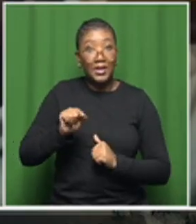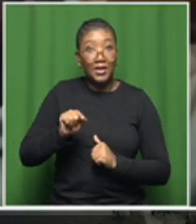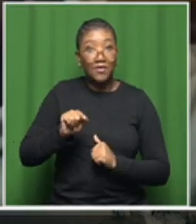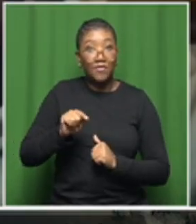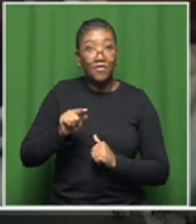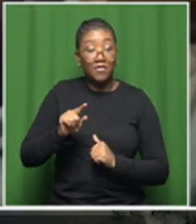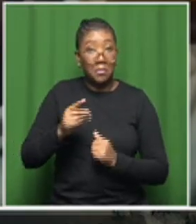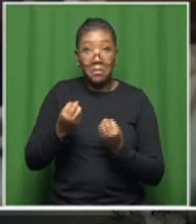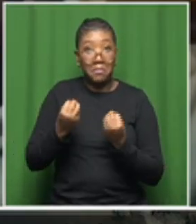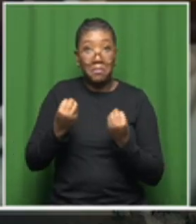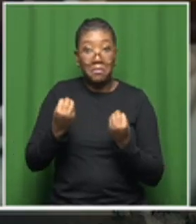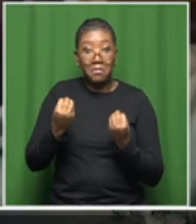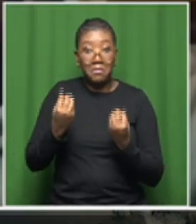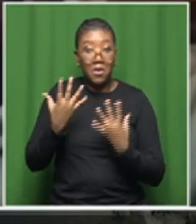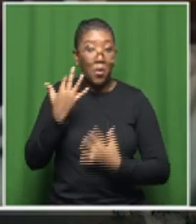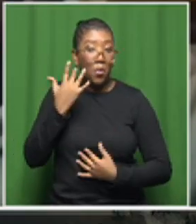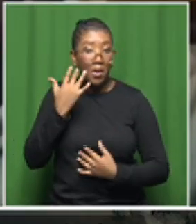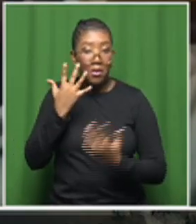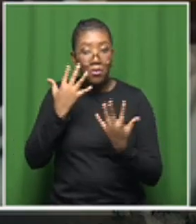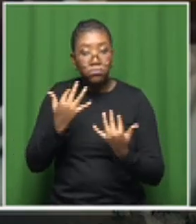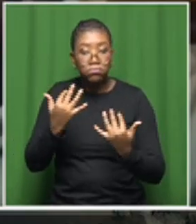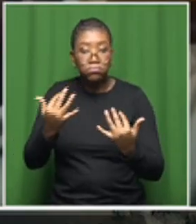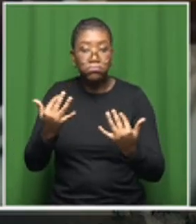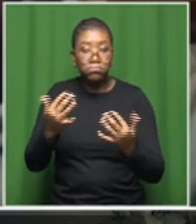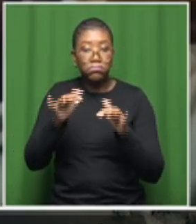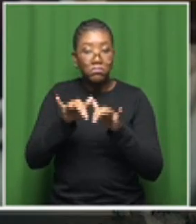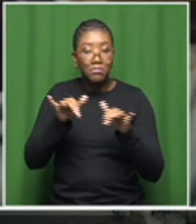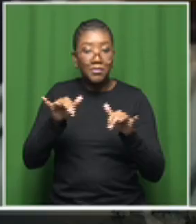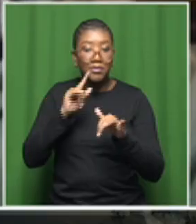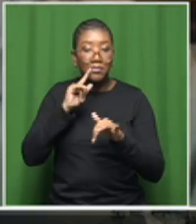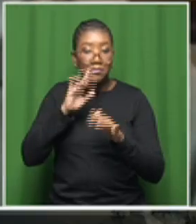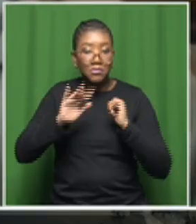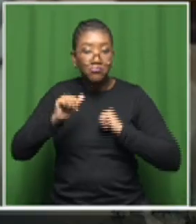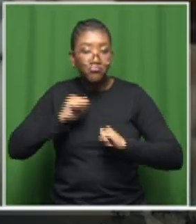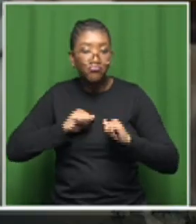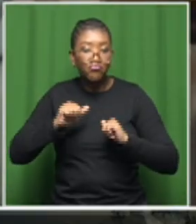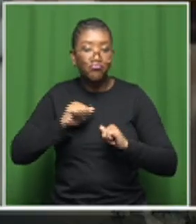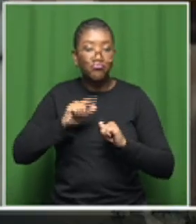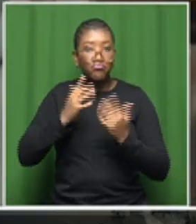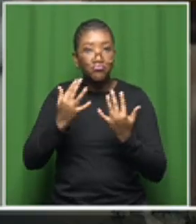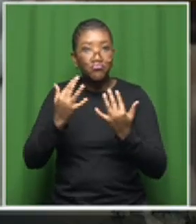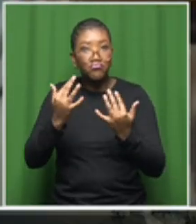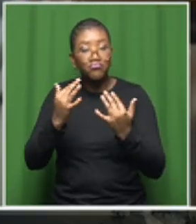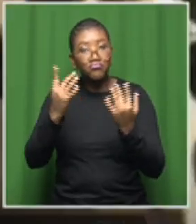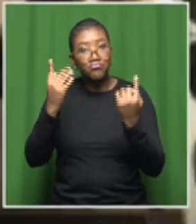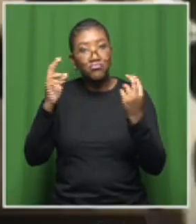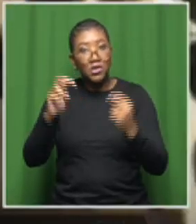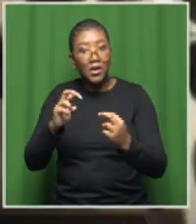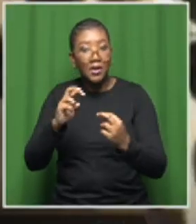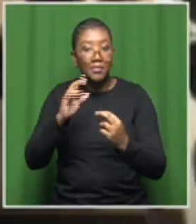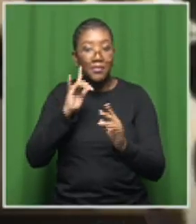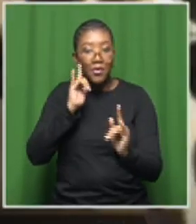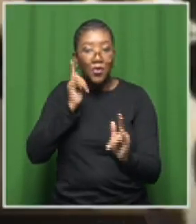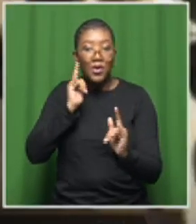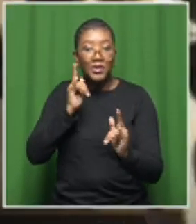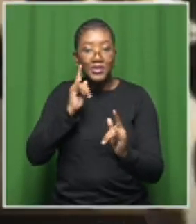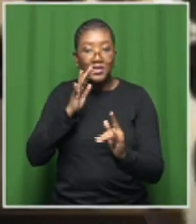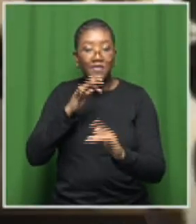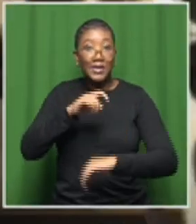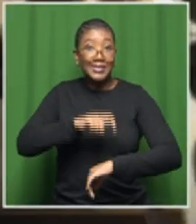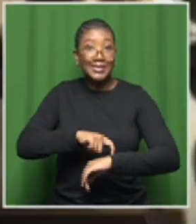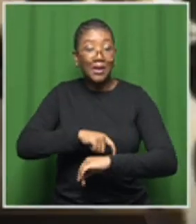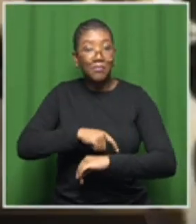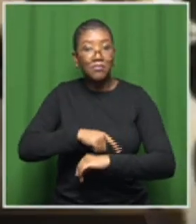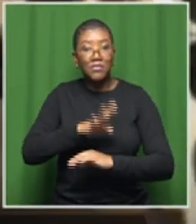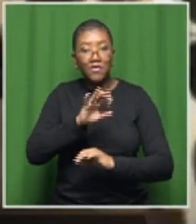staged? Really, what is the work and the time frames that go into all of this? Oh, man, it's